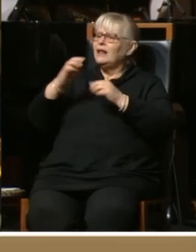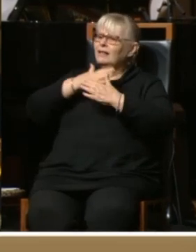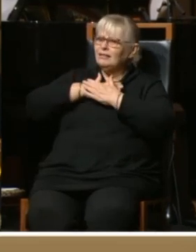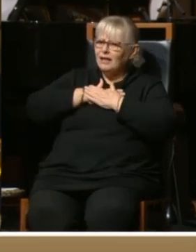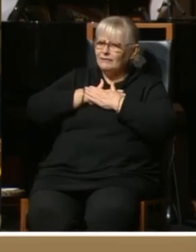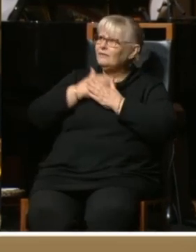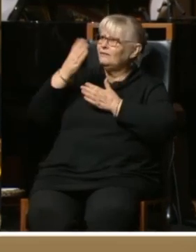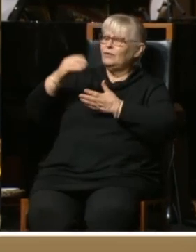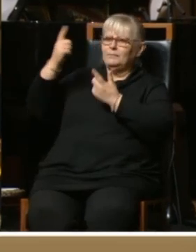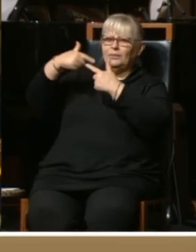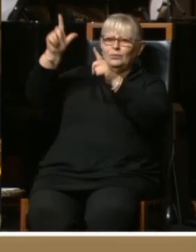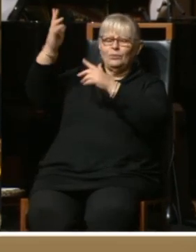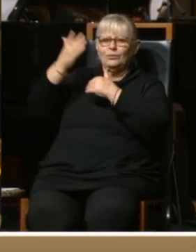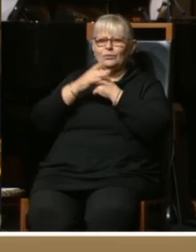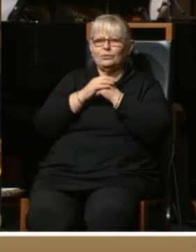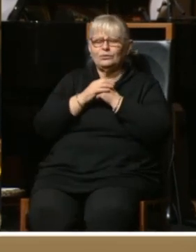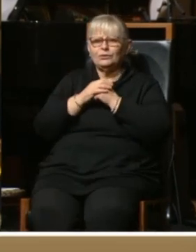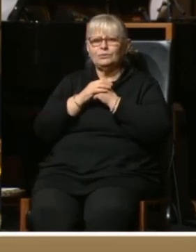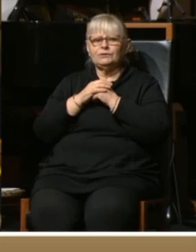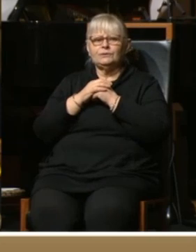the Lord.